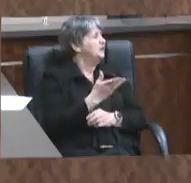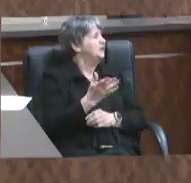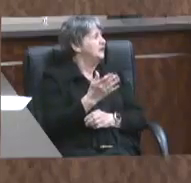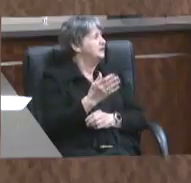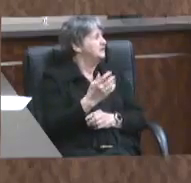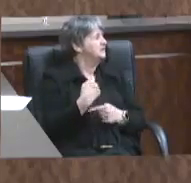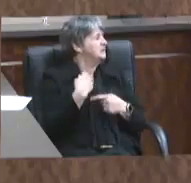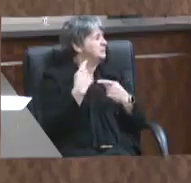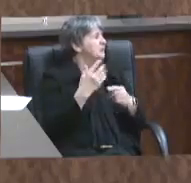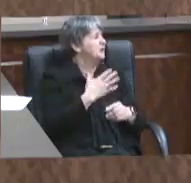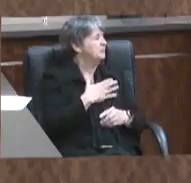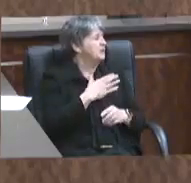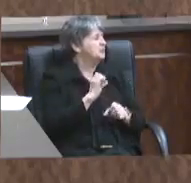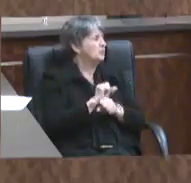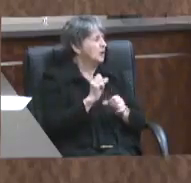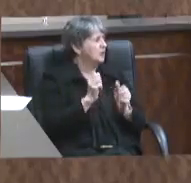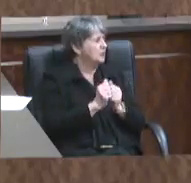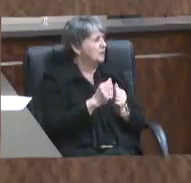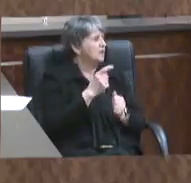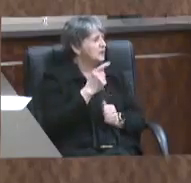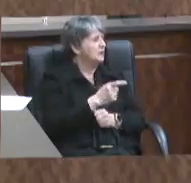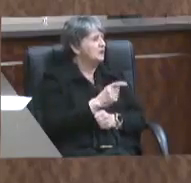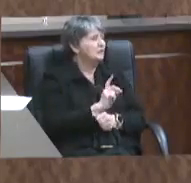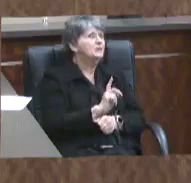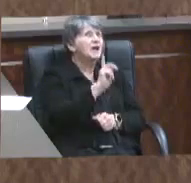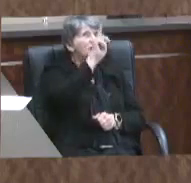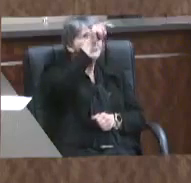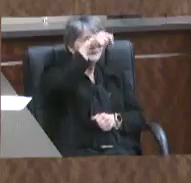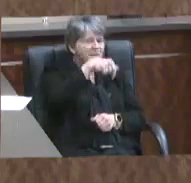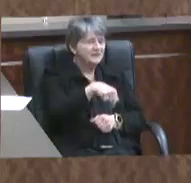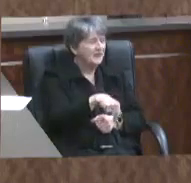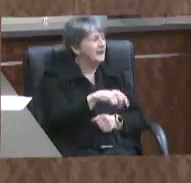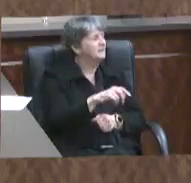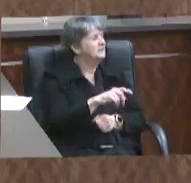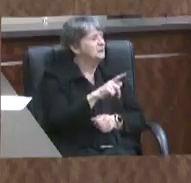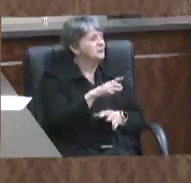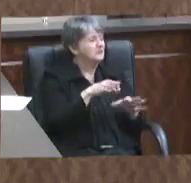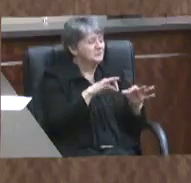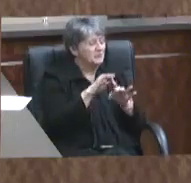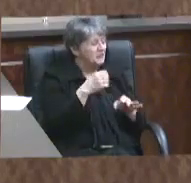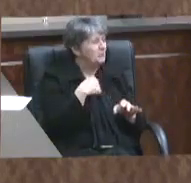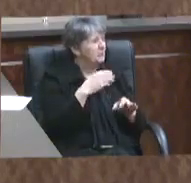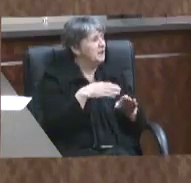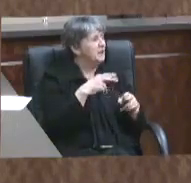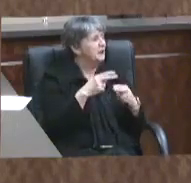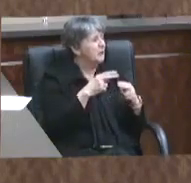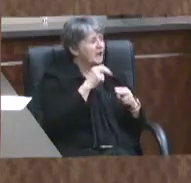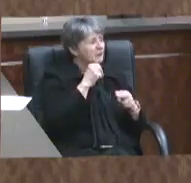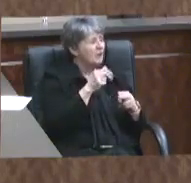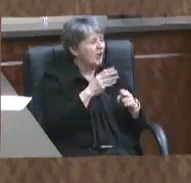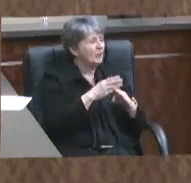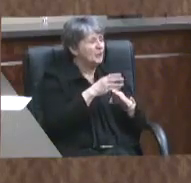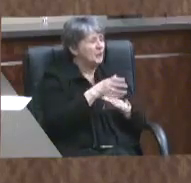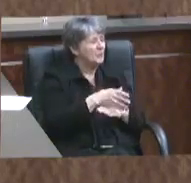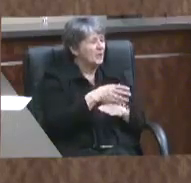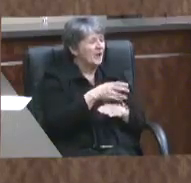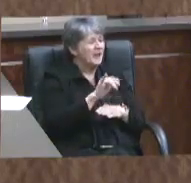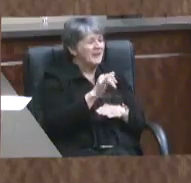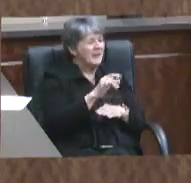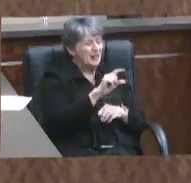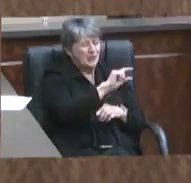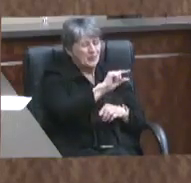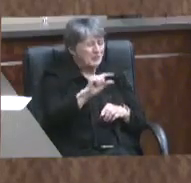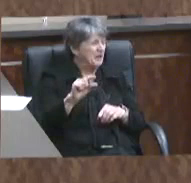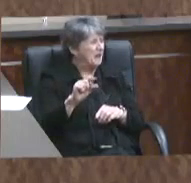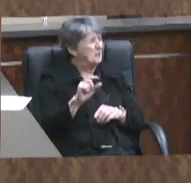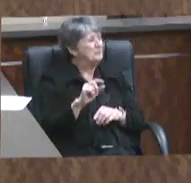working with you, from the ups and downs we've had, from you explaining to me about not crossing yellow tape on a fire call,